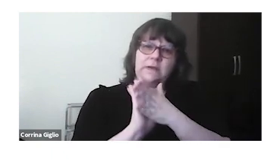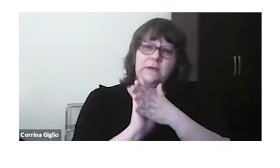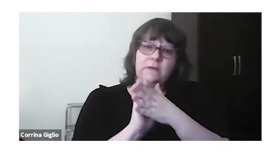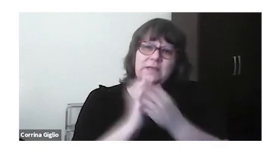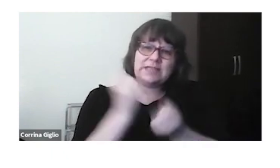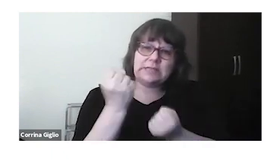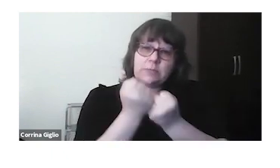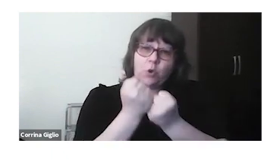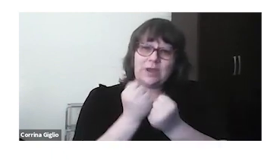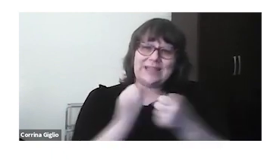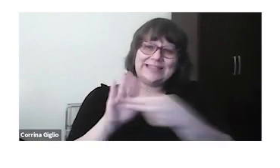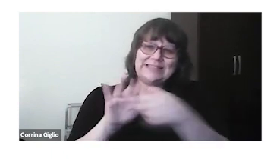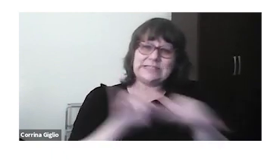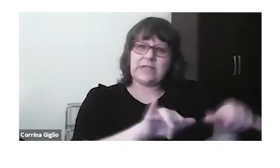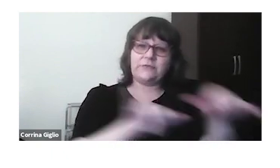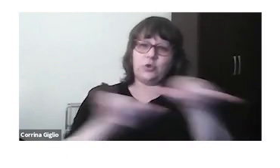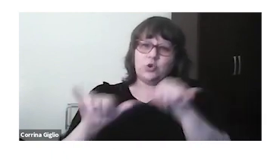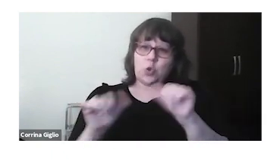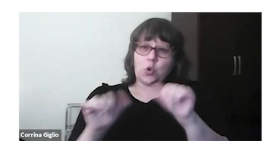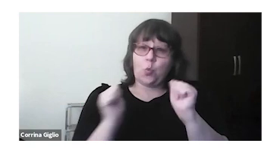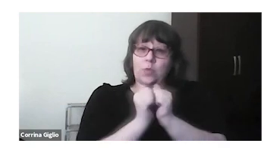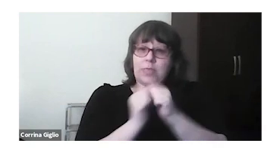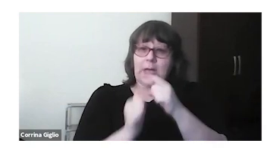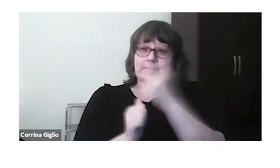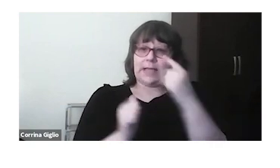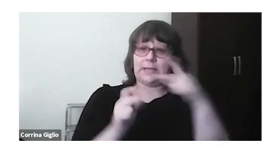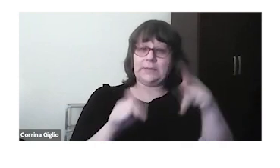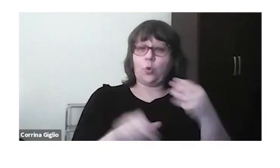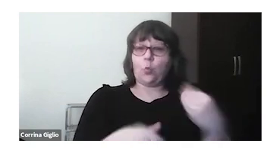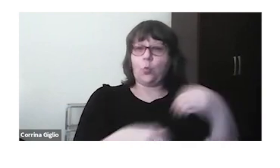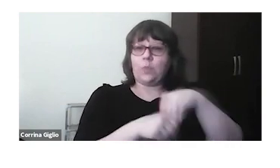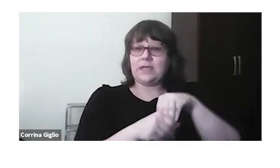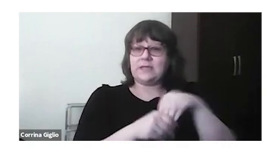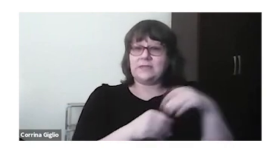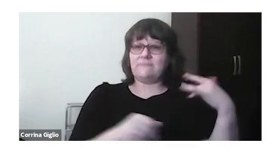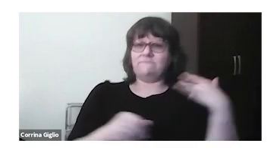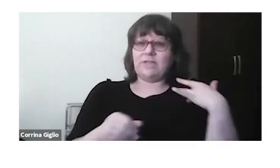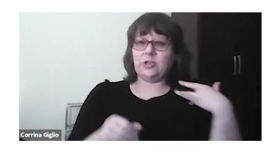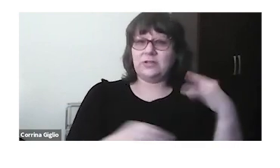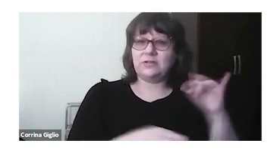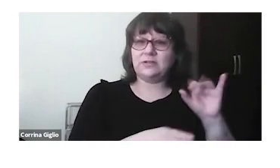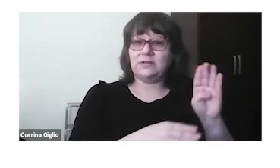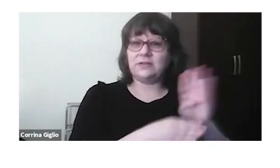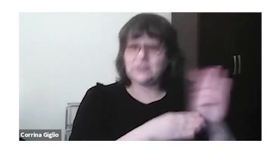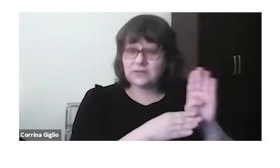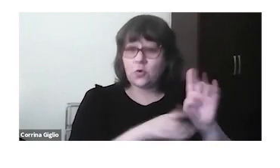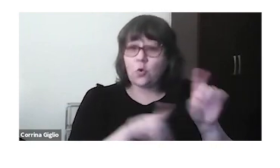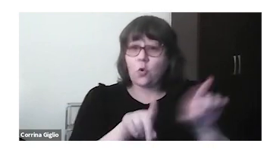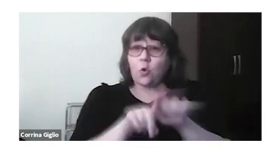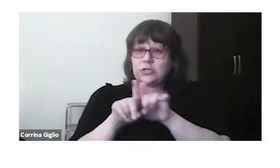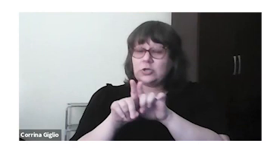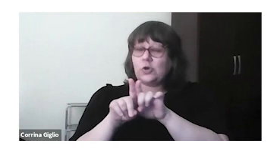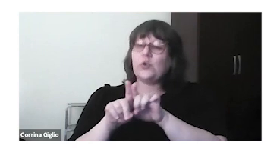Black people that often happens within the fashion industry. Another thing that we've noted is a degree of tokenism.